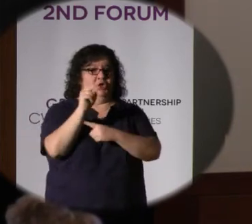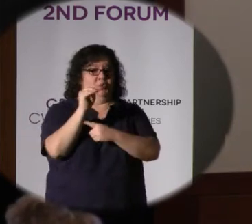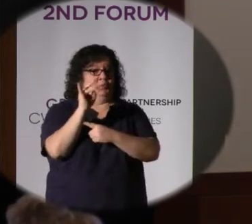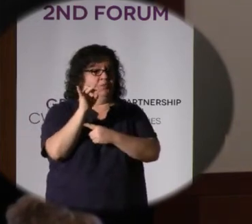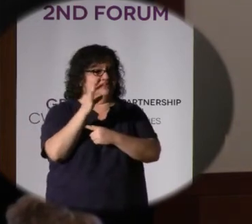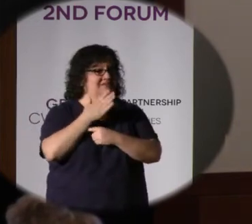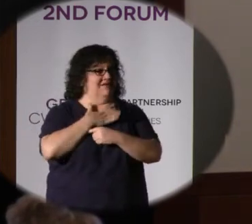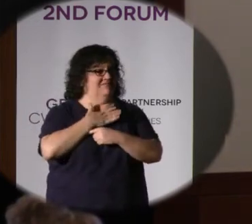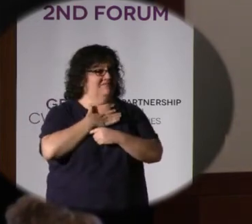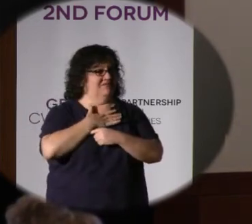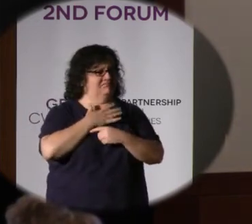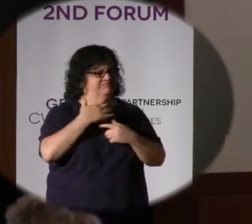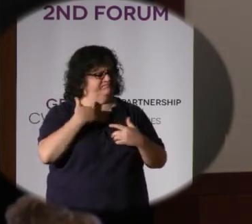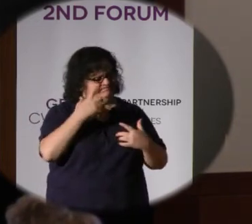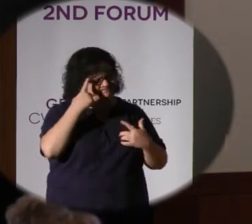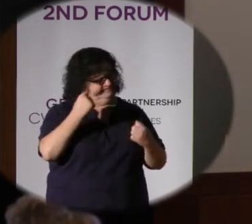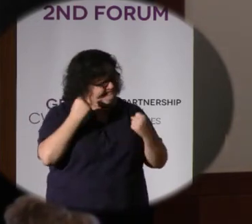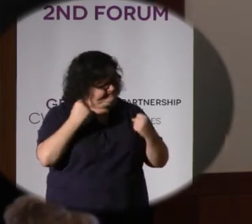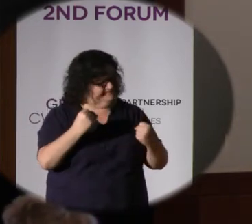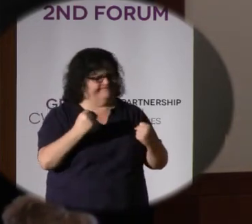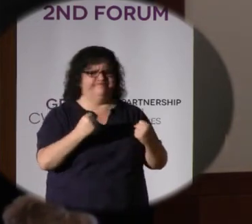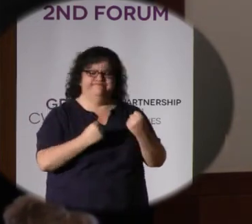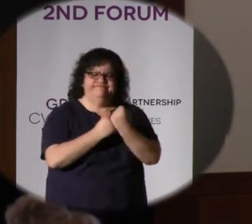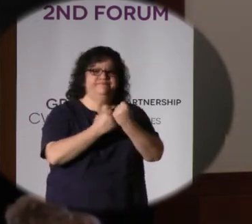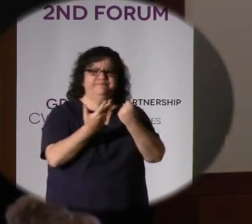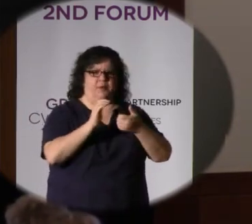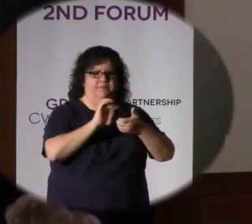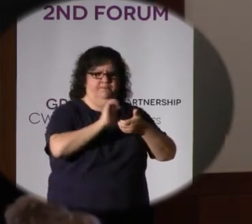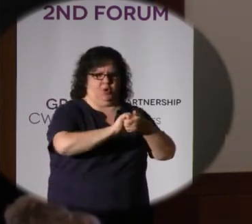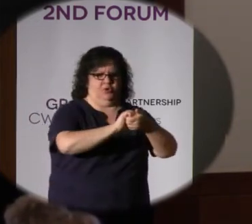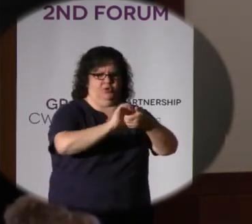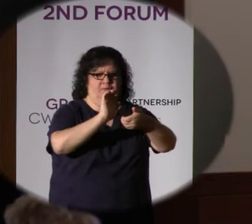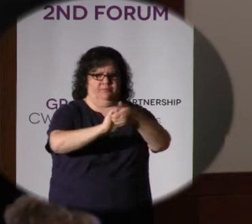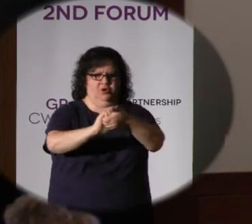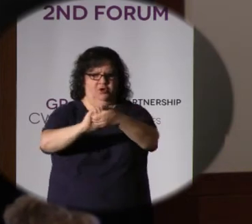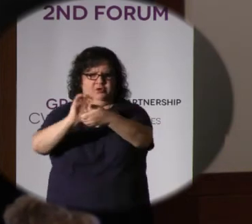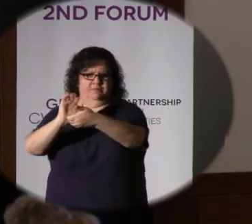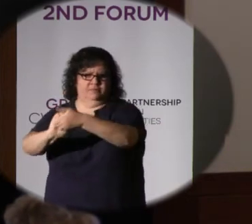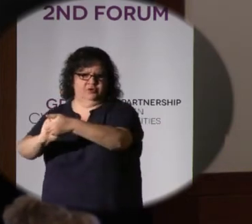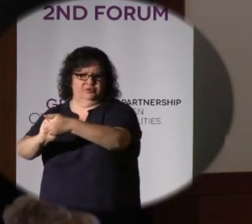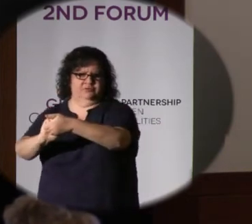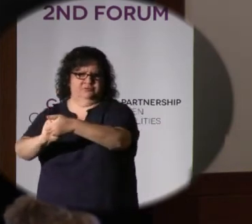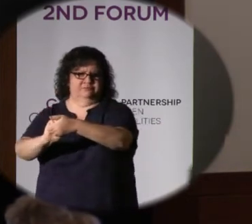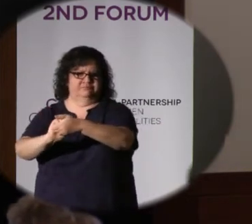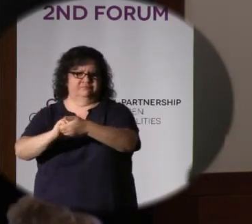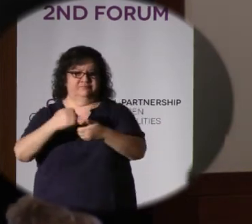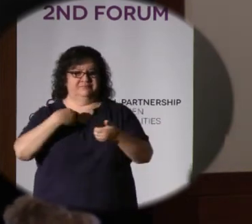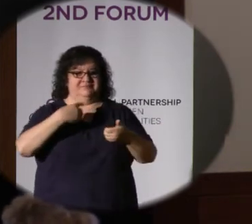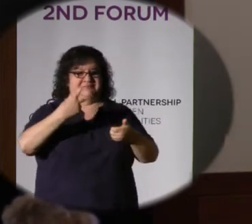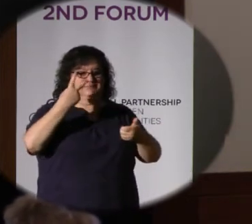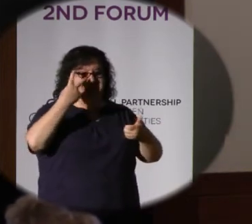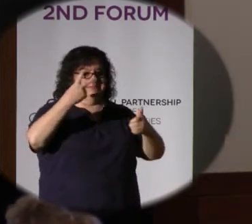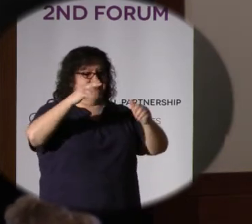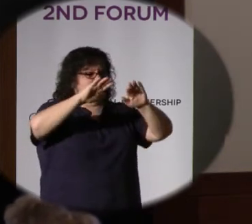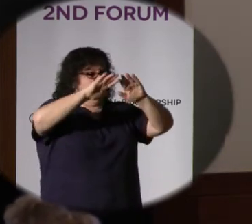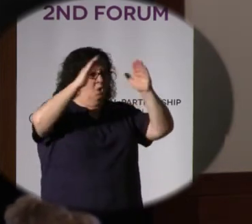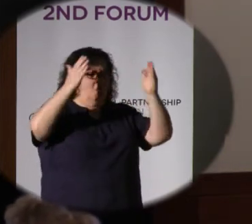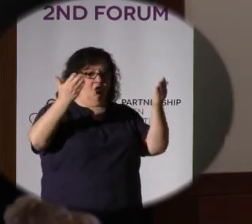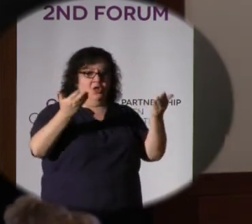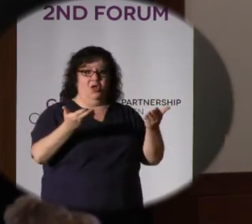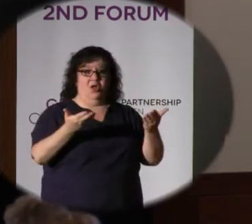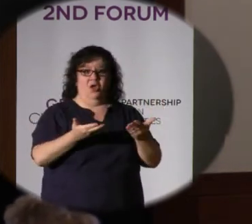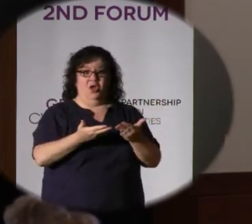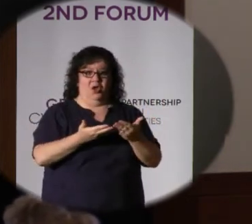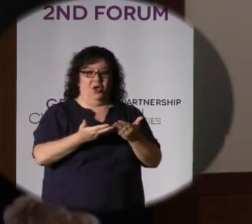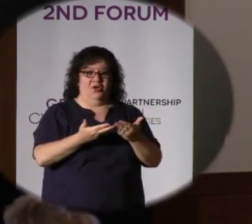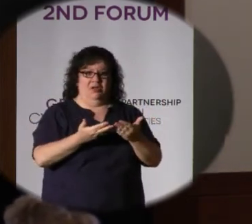is dynamic. It is moving fast, it's complex, and full of opportunities, but also threats to children's